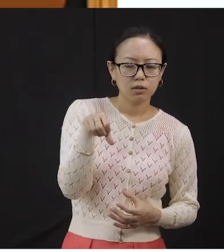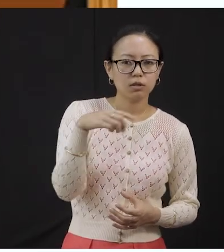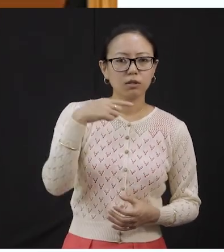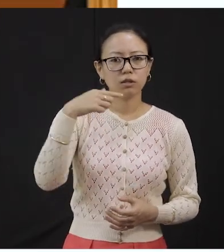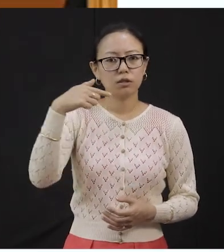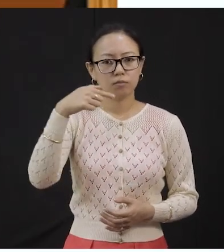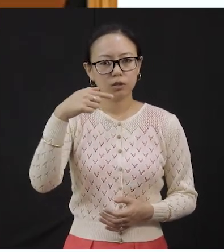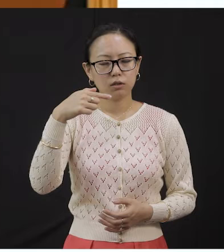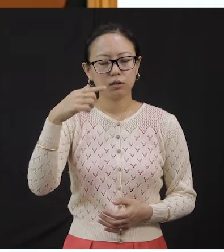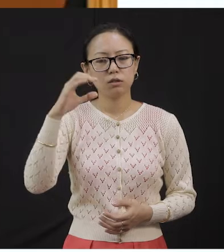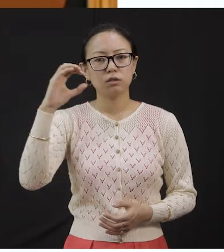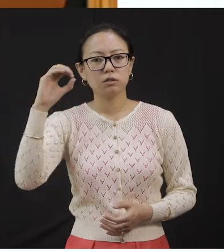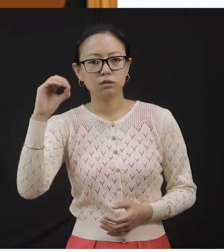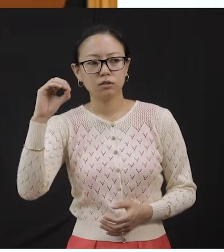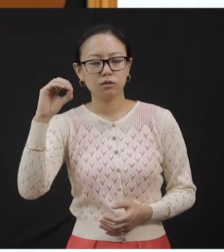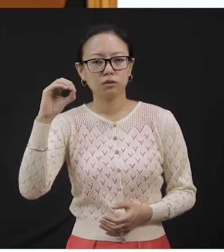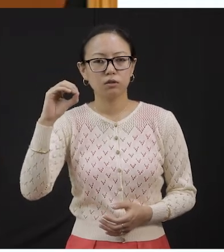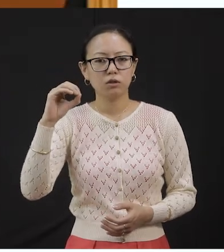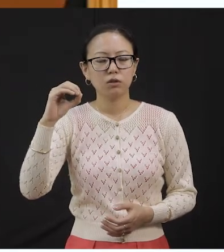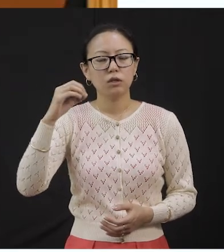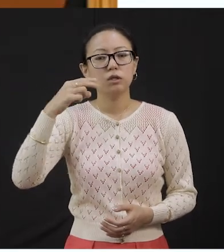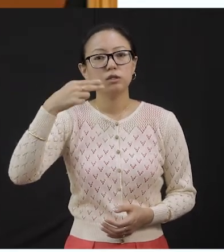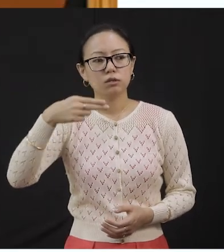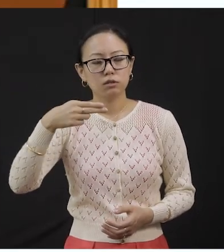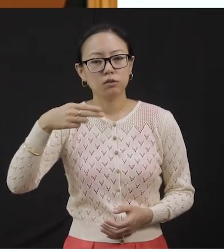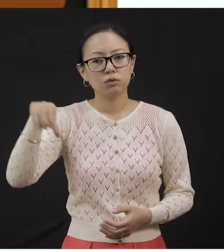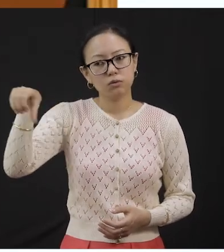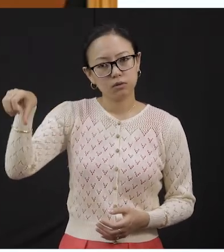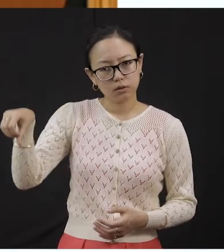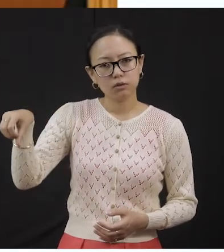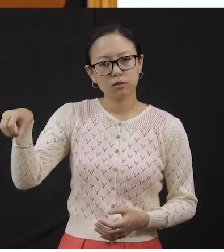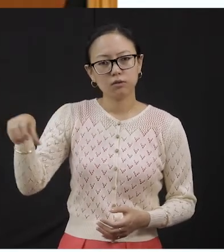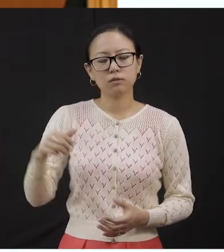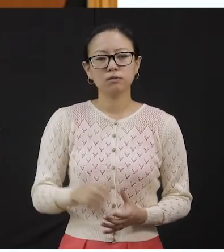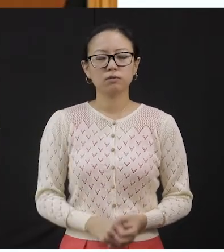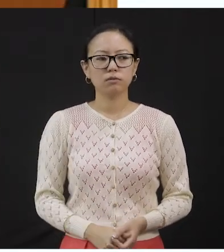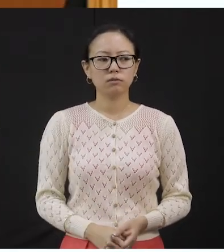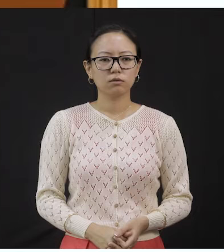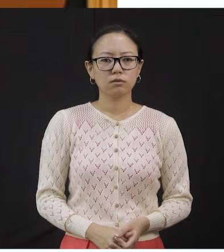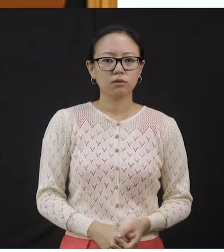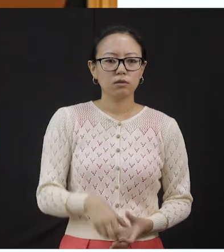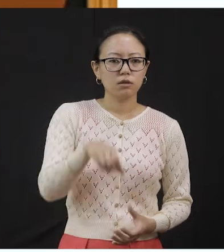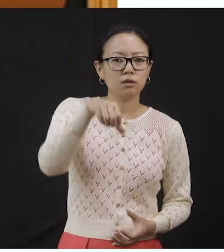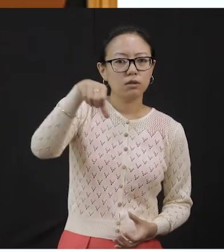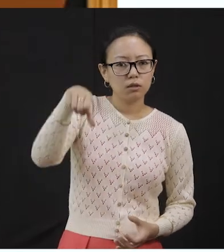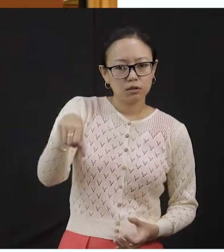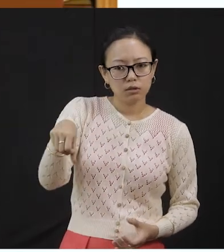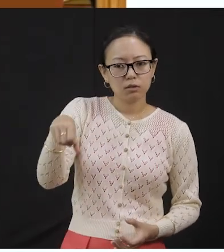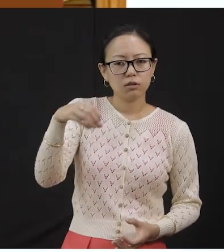many flowers? 9 minus 0 is 9. Yes, 9 minus 0